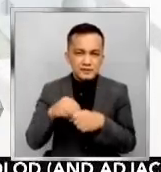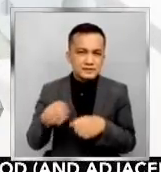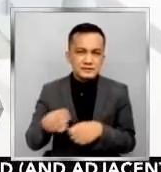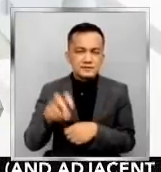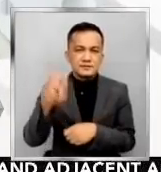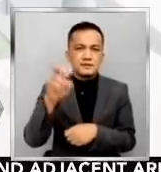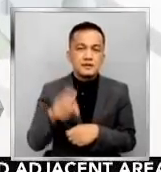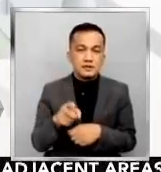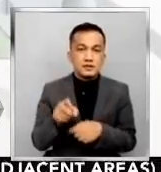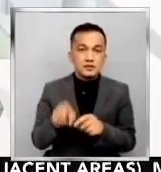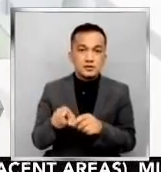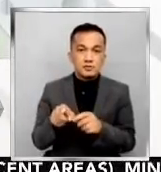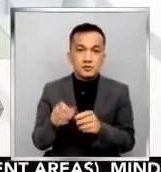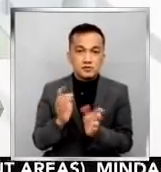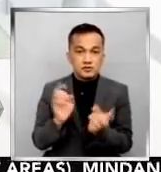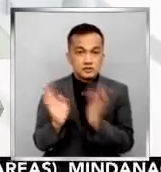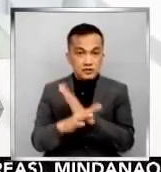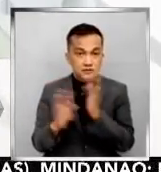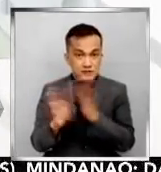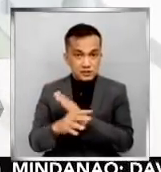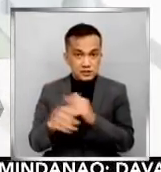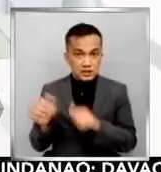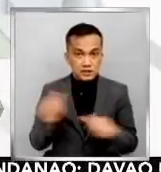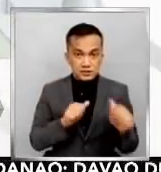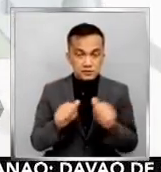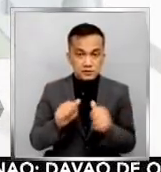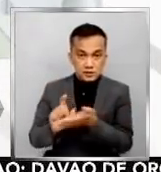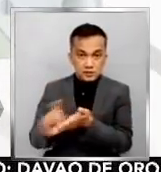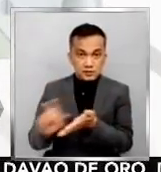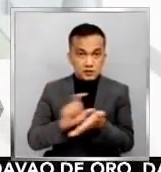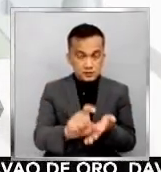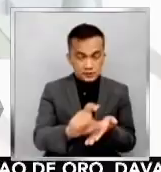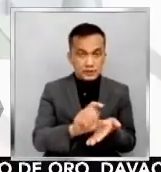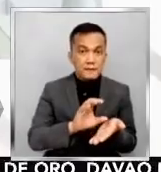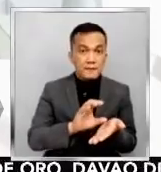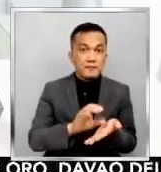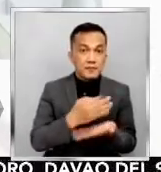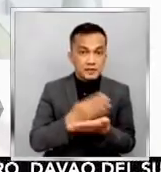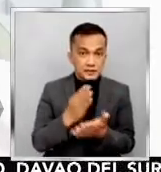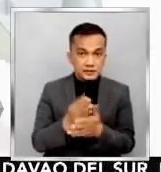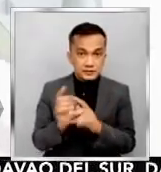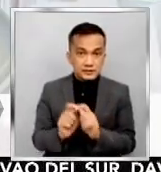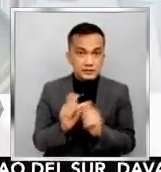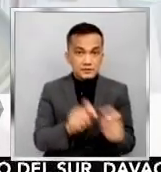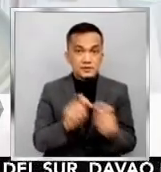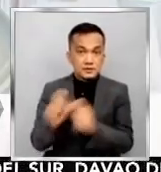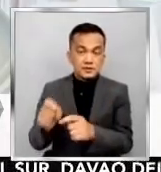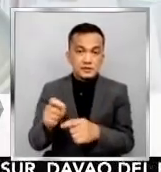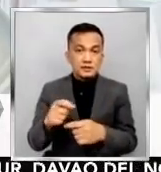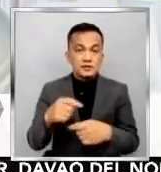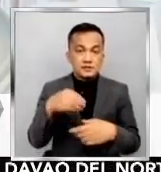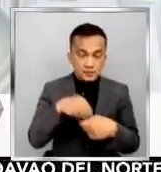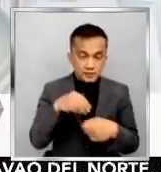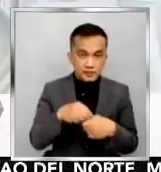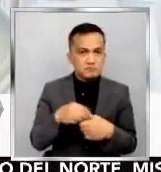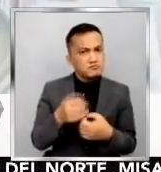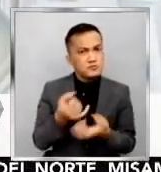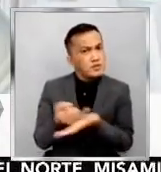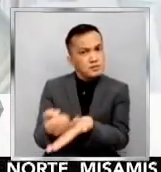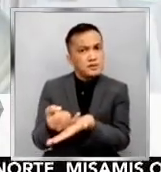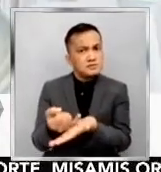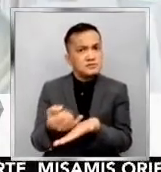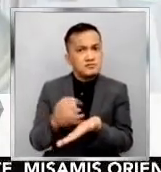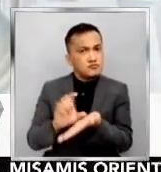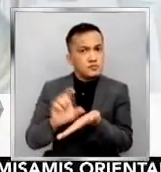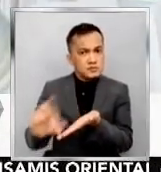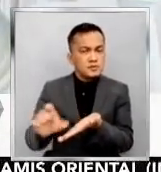mo, reallocate your budget from there and transfer it to your savings and even to your investments. It's very important to know